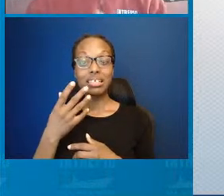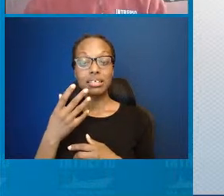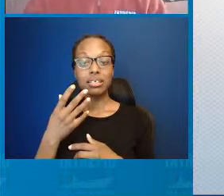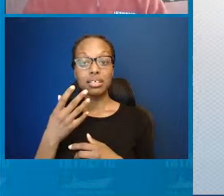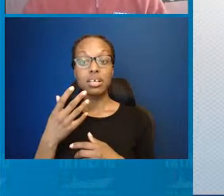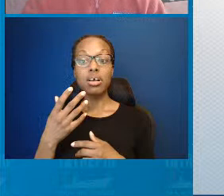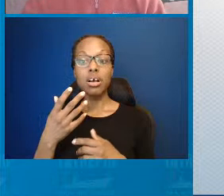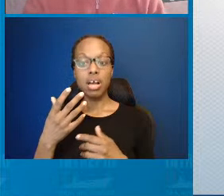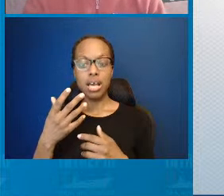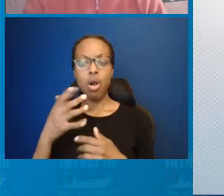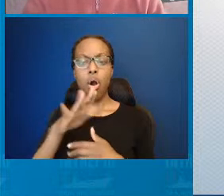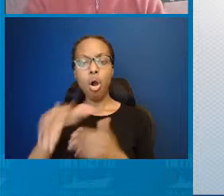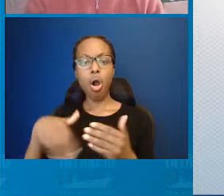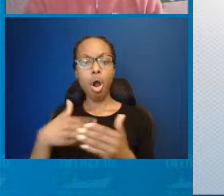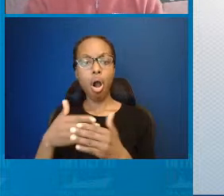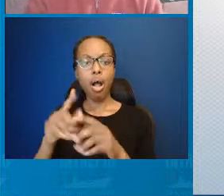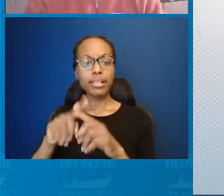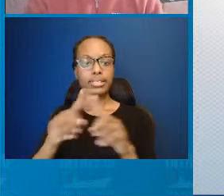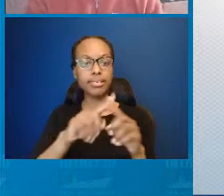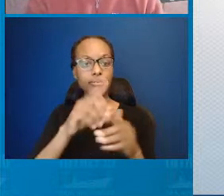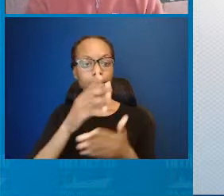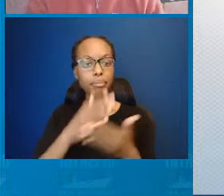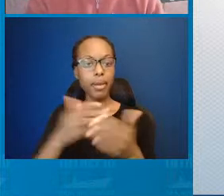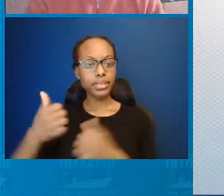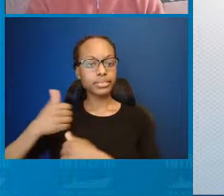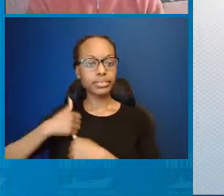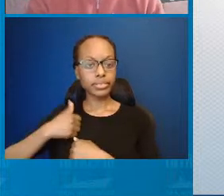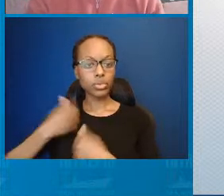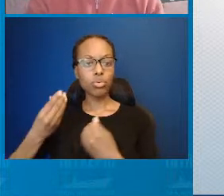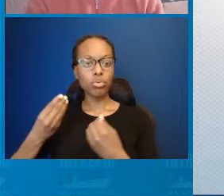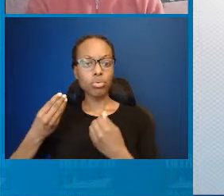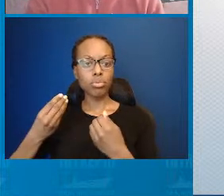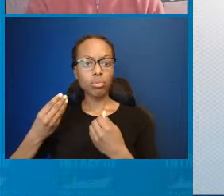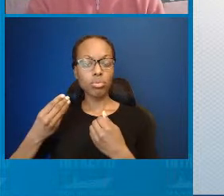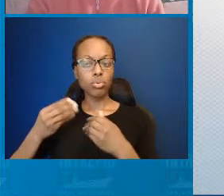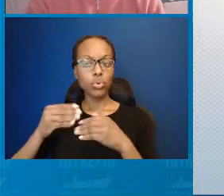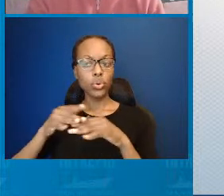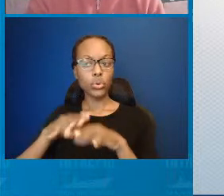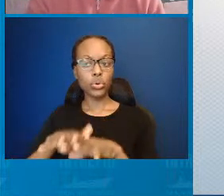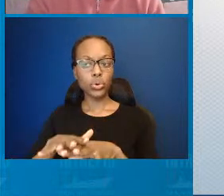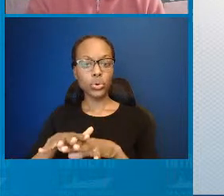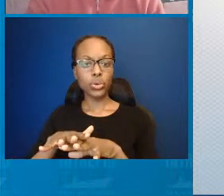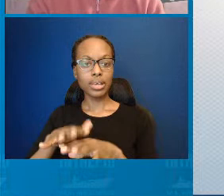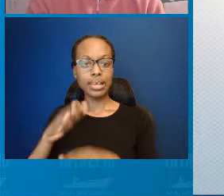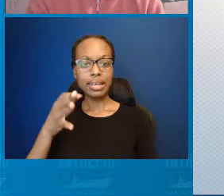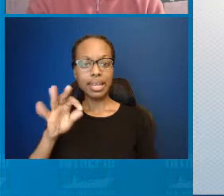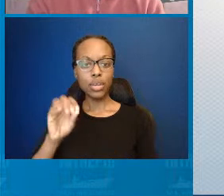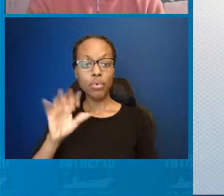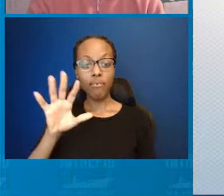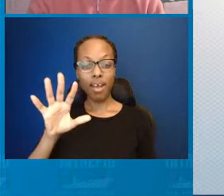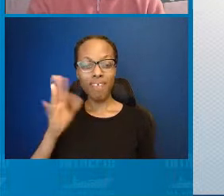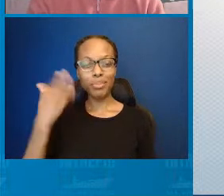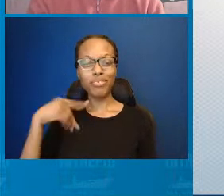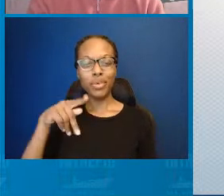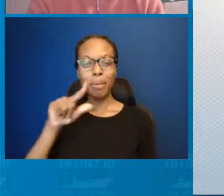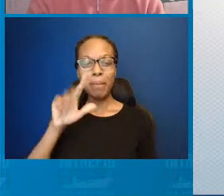1905. As a result of the Supreme Court, the case Plessy versus Ferguson,